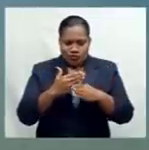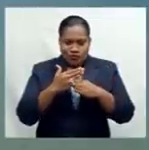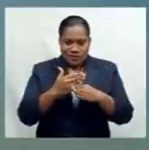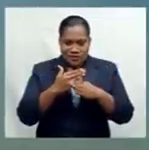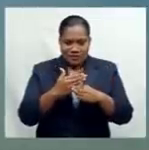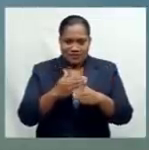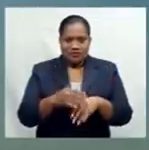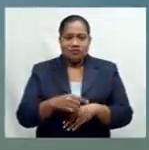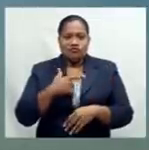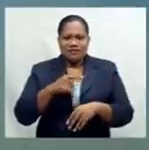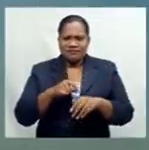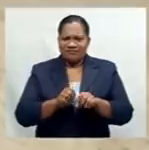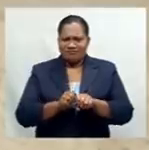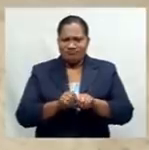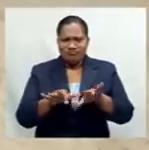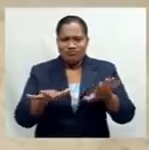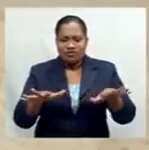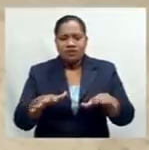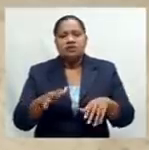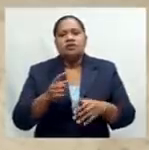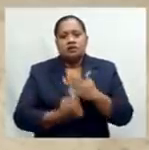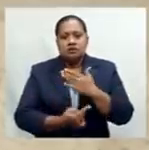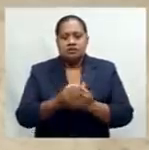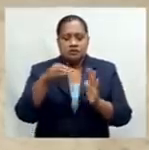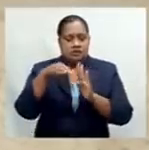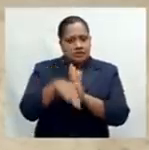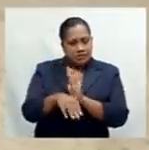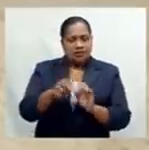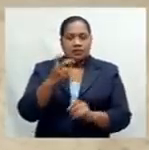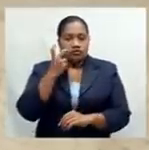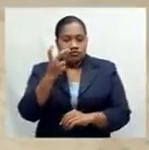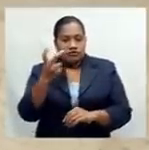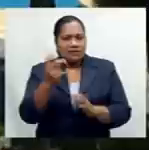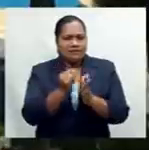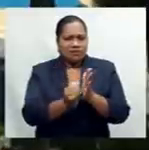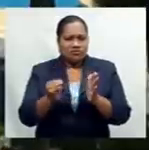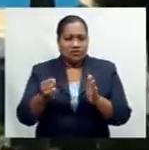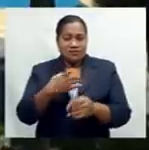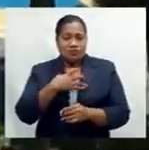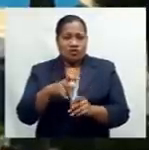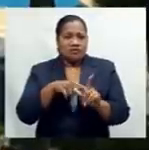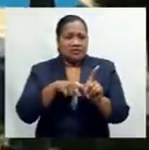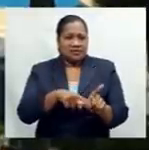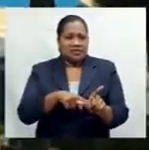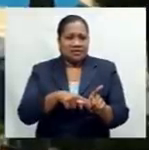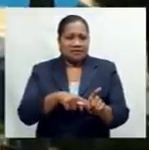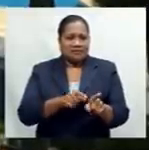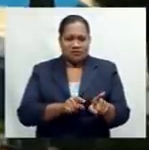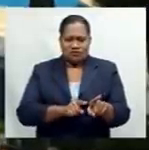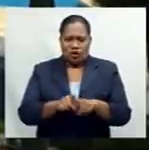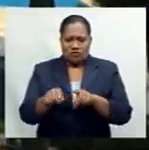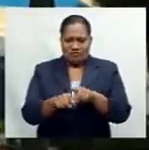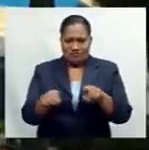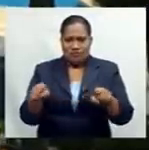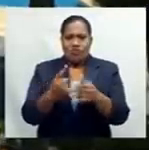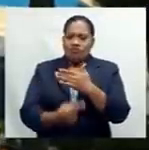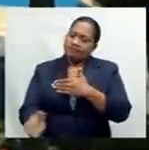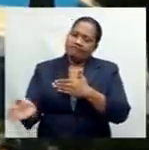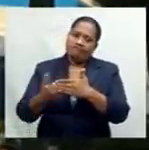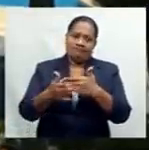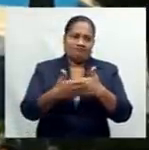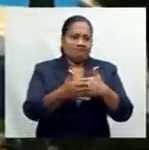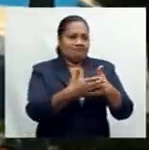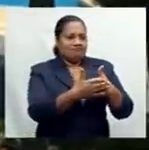has crippled the tourism industry, and it's more than a year since the majority of the operators shut their